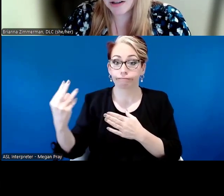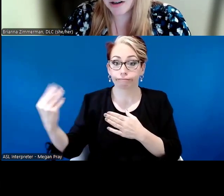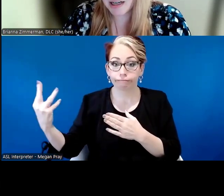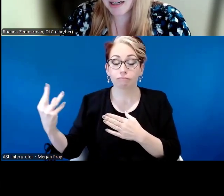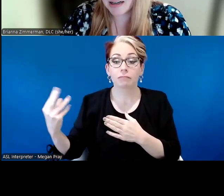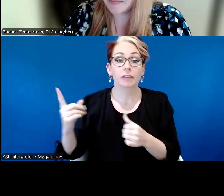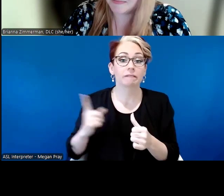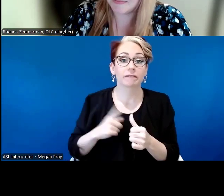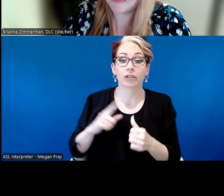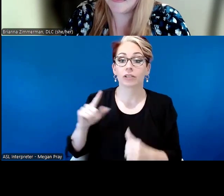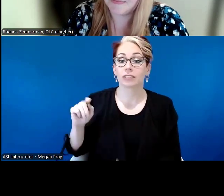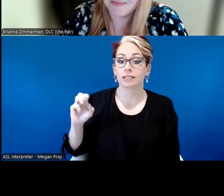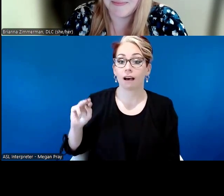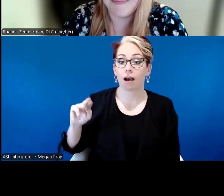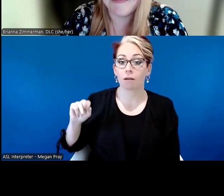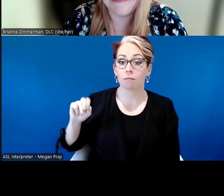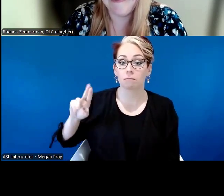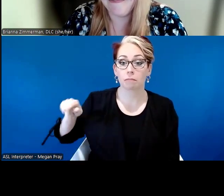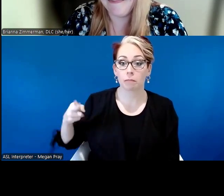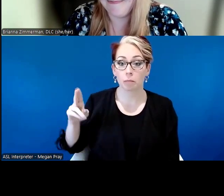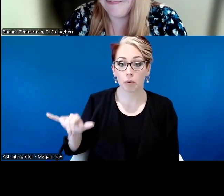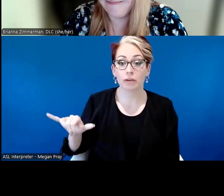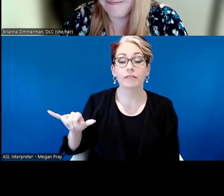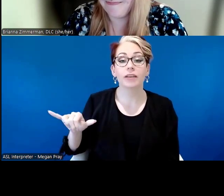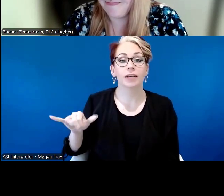supervising attorney.